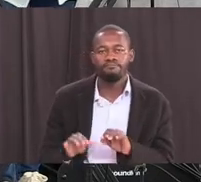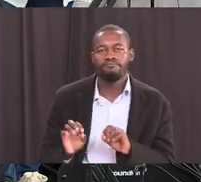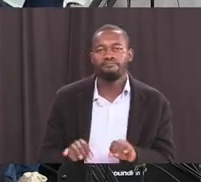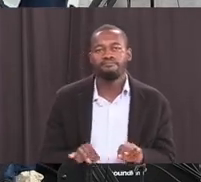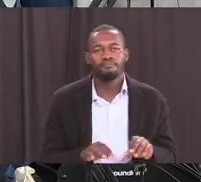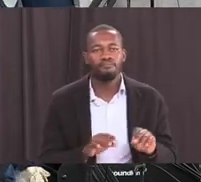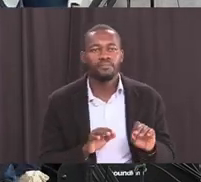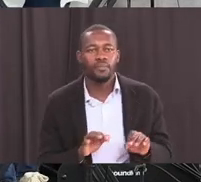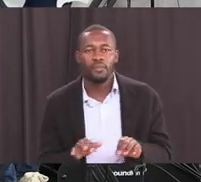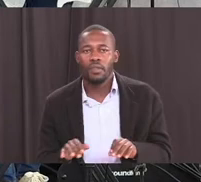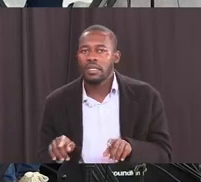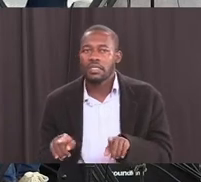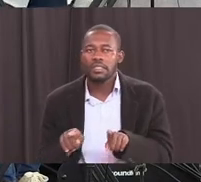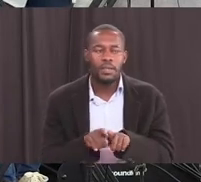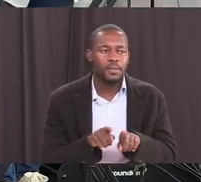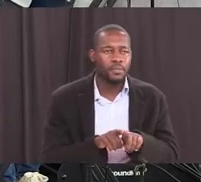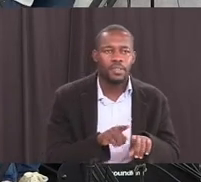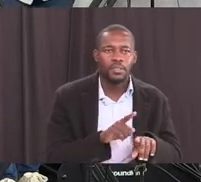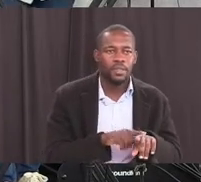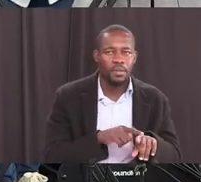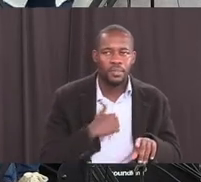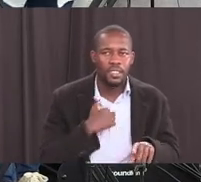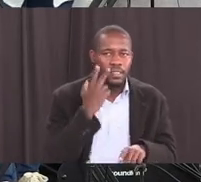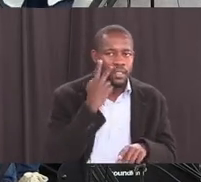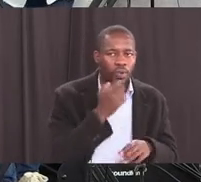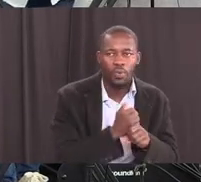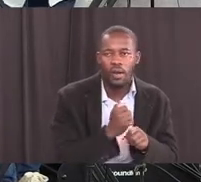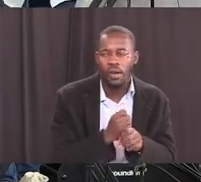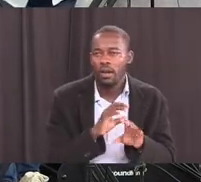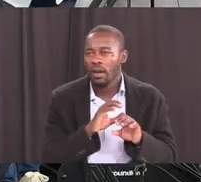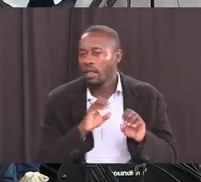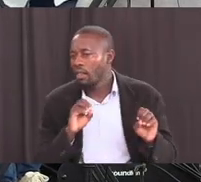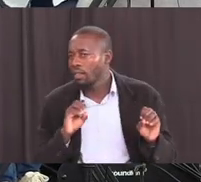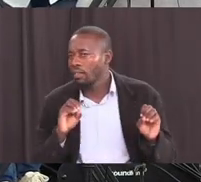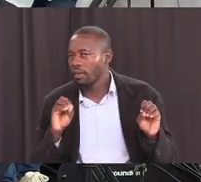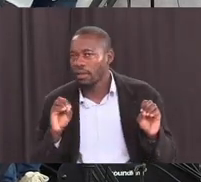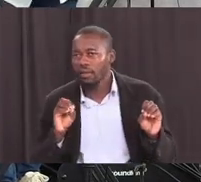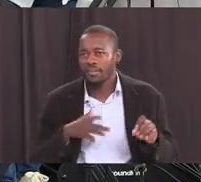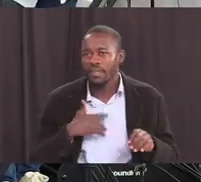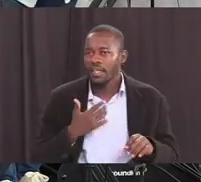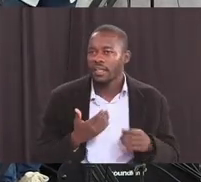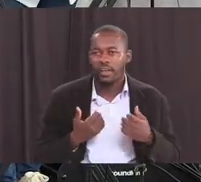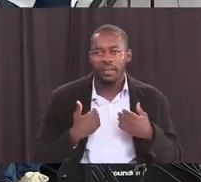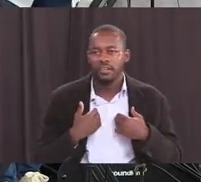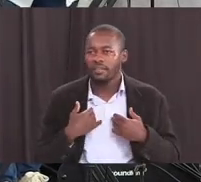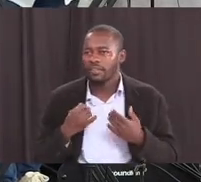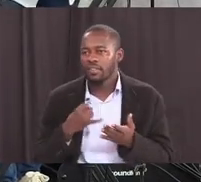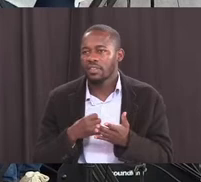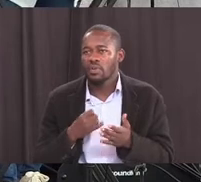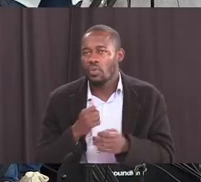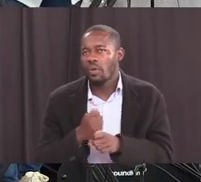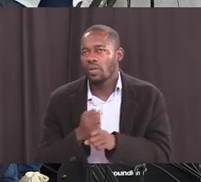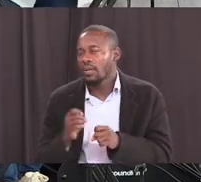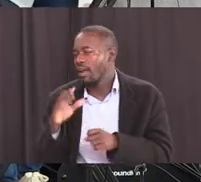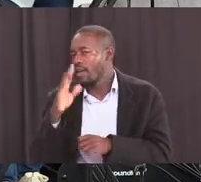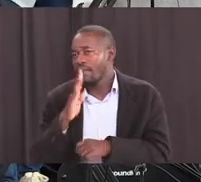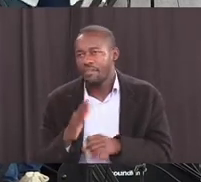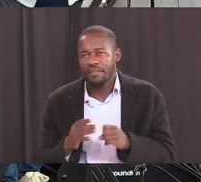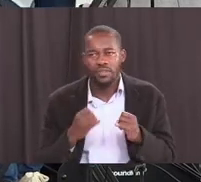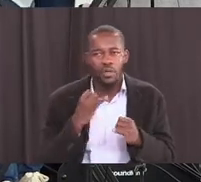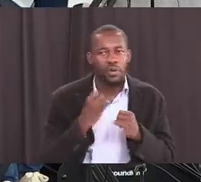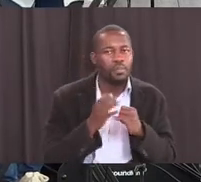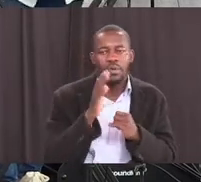are. Even when I don't see it, you're working. Even when I don't feel it, you're working. You never